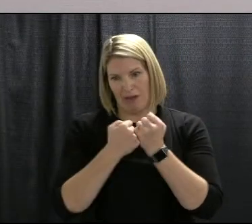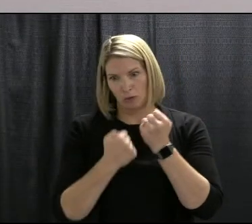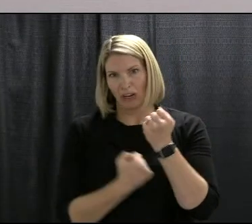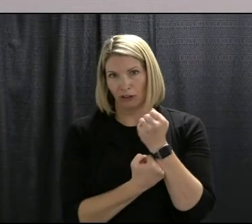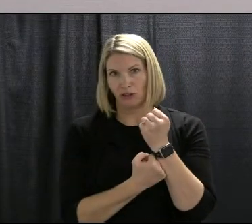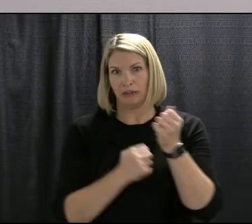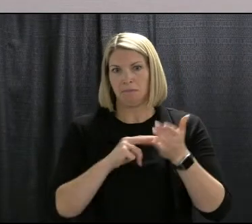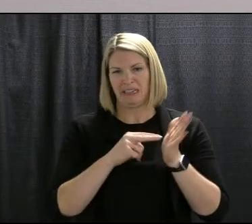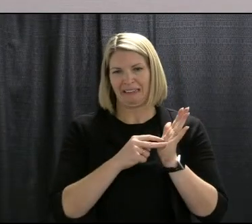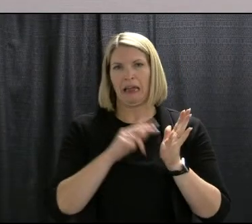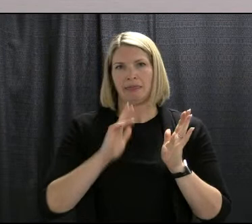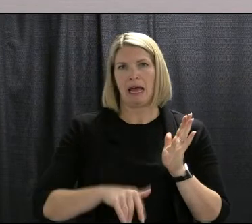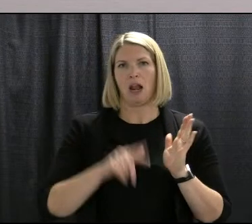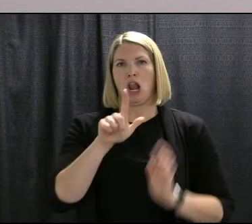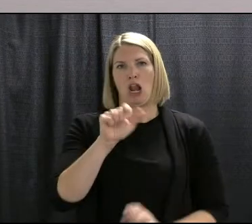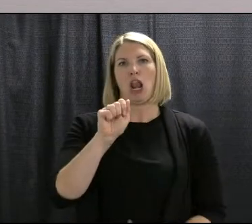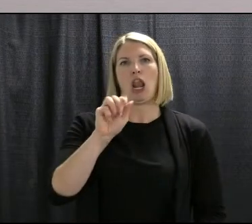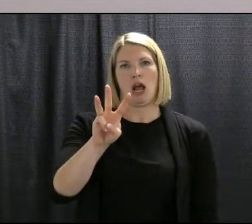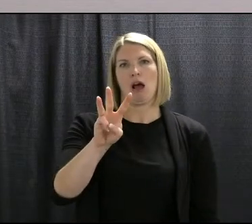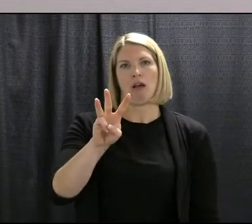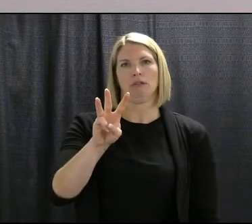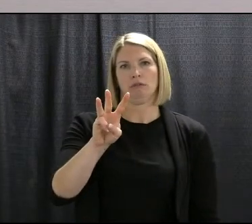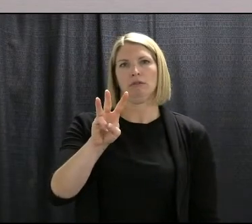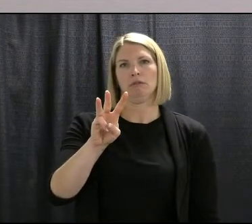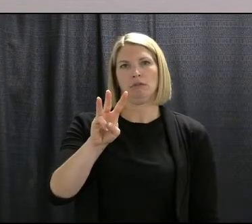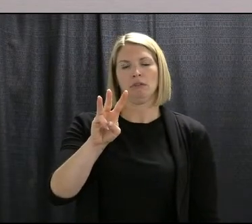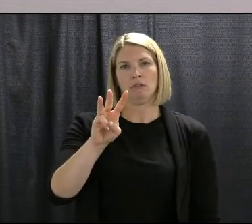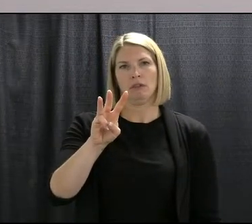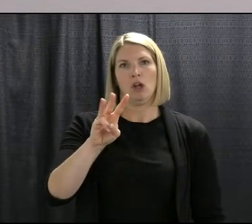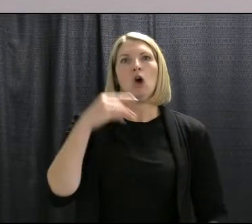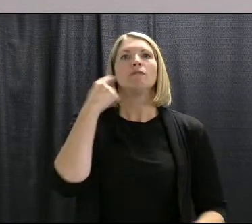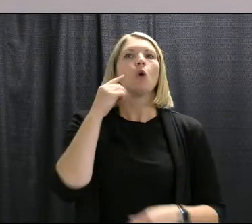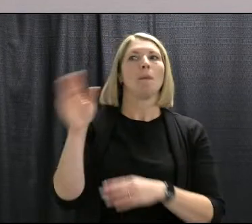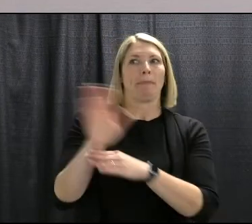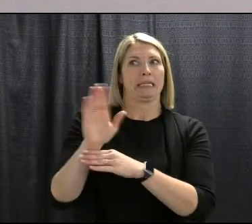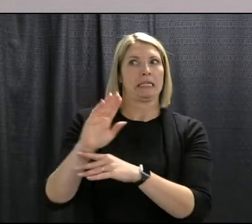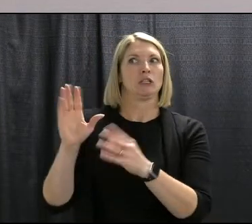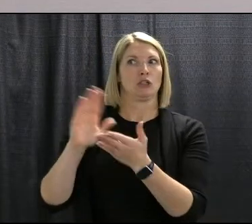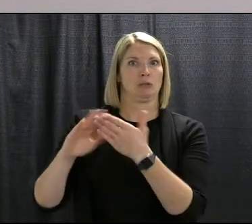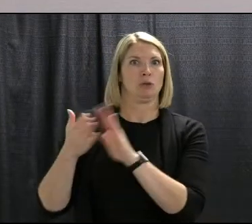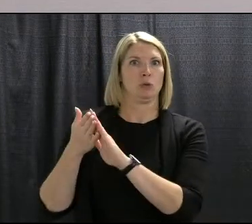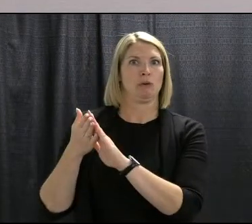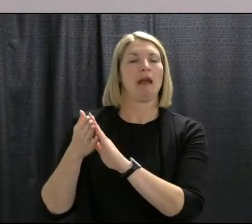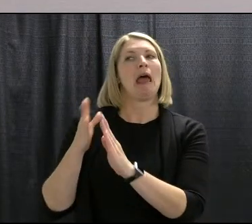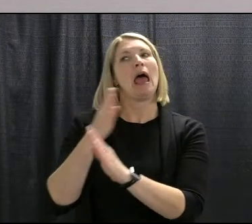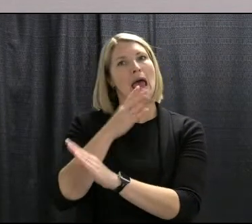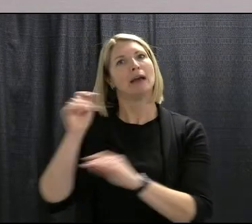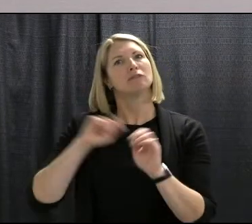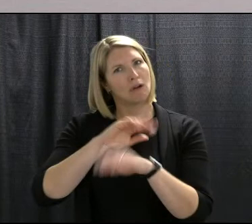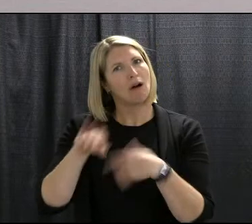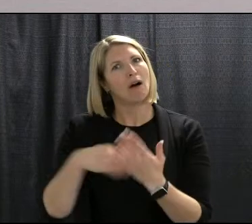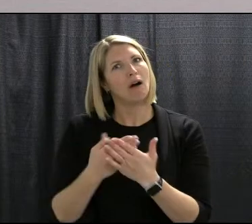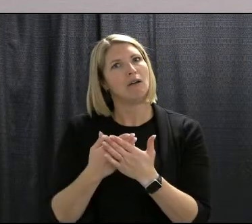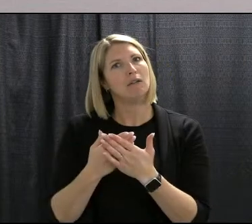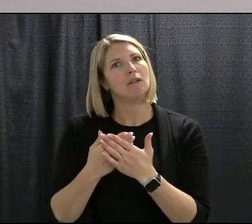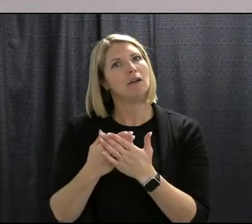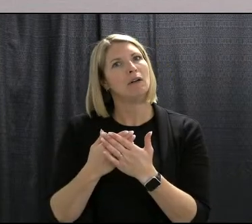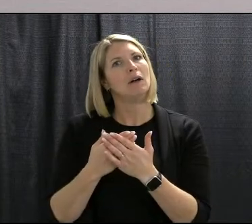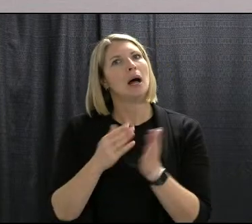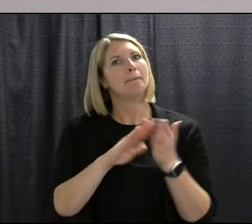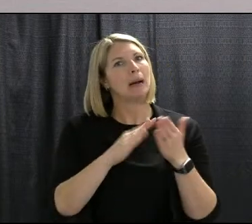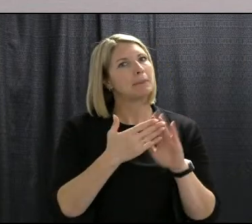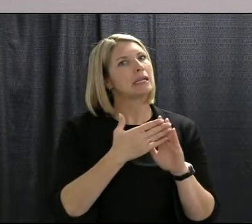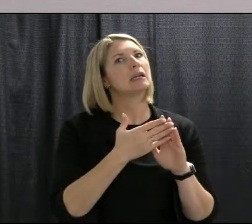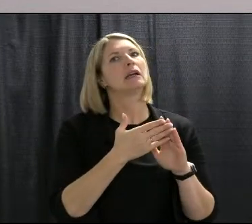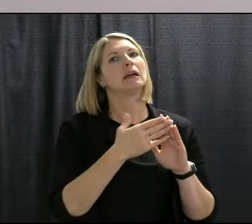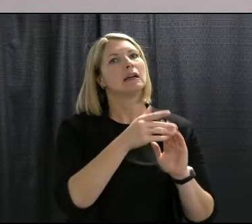the business community and to other, not just the business community, all stakeholders, to have further discussions on how we implement further.